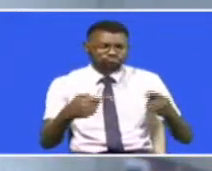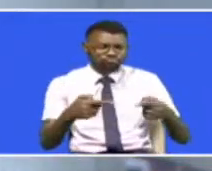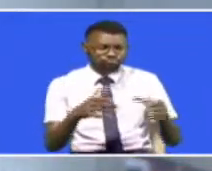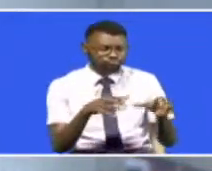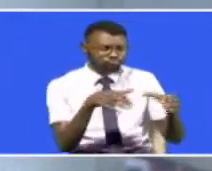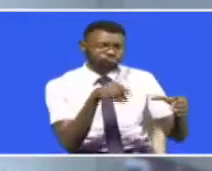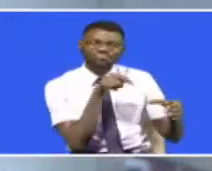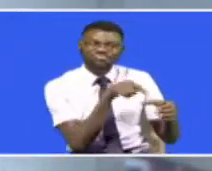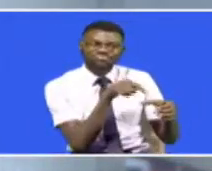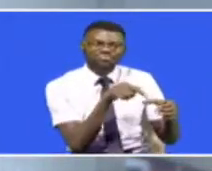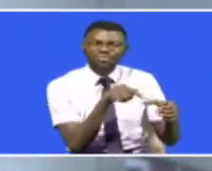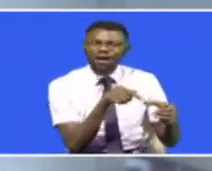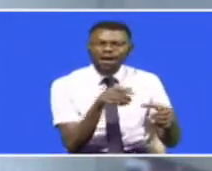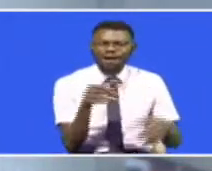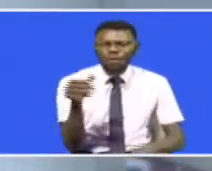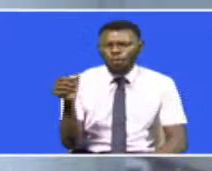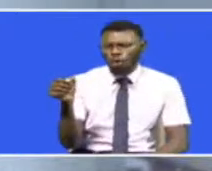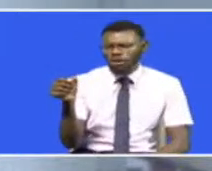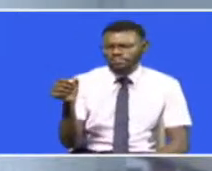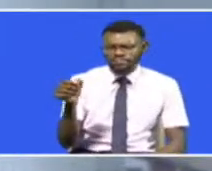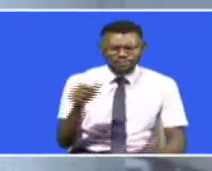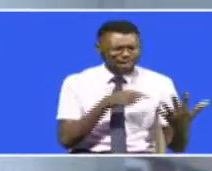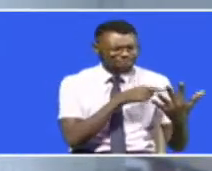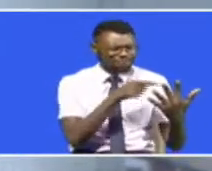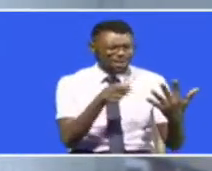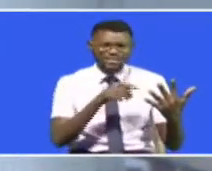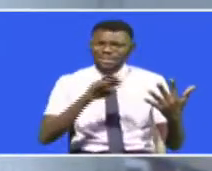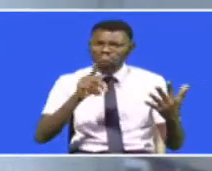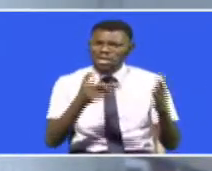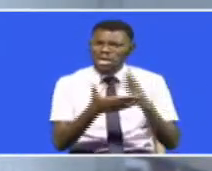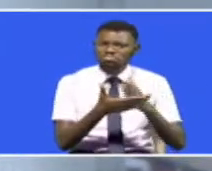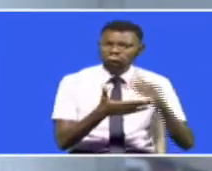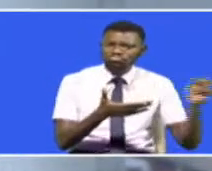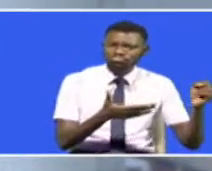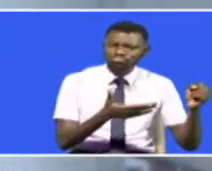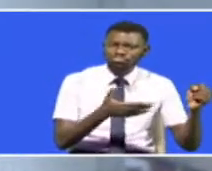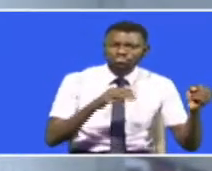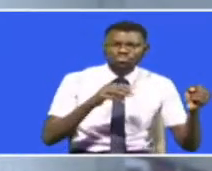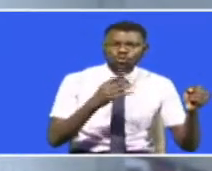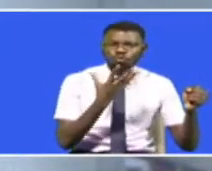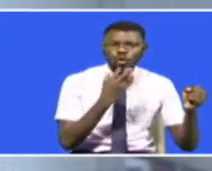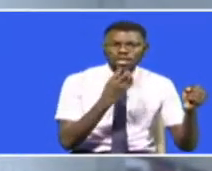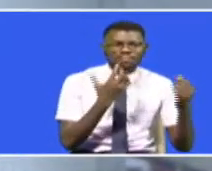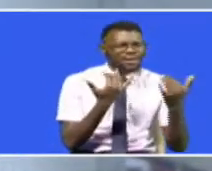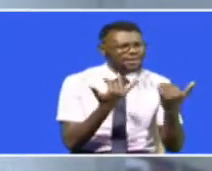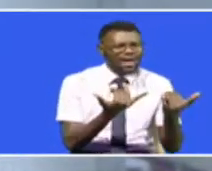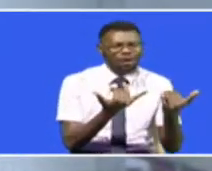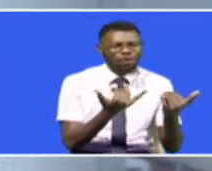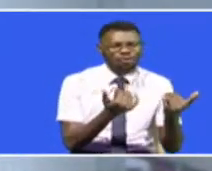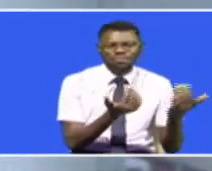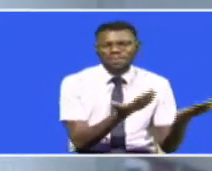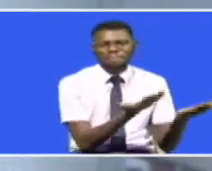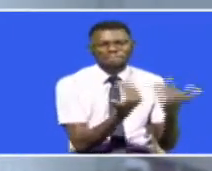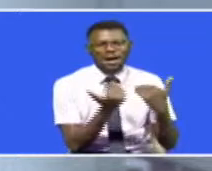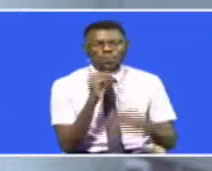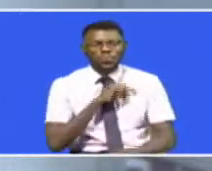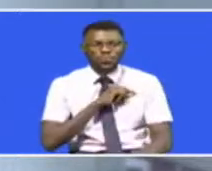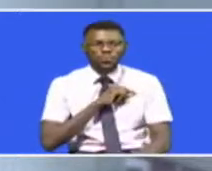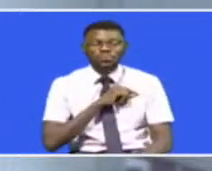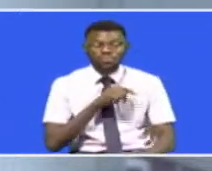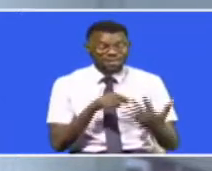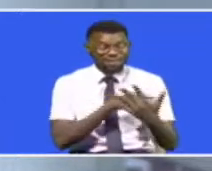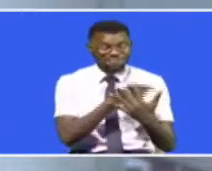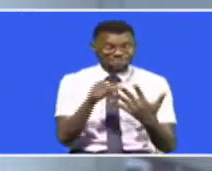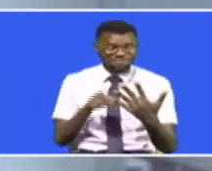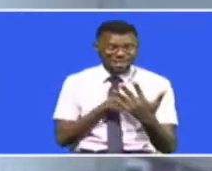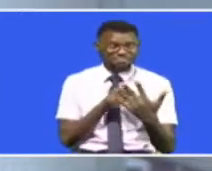the expulsion of the five MPs from their party, the Orange Democratic Movement Party. Elisha Odhiambo, Felix